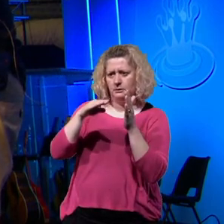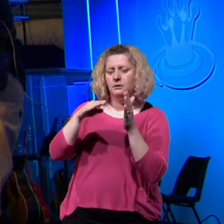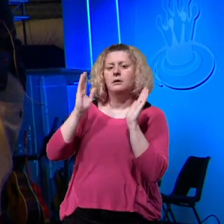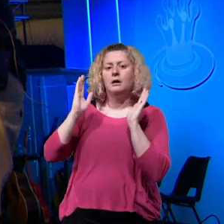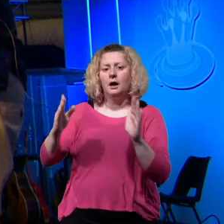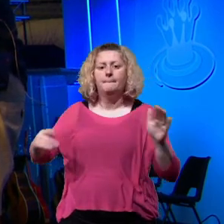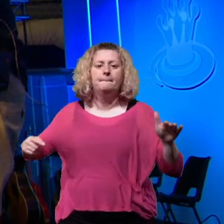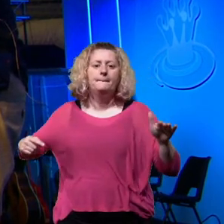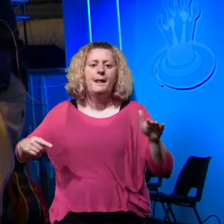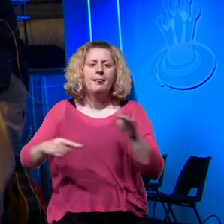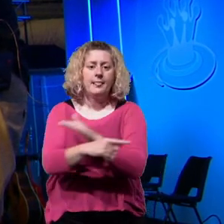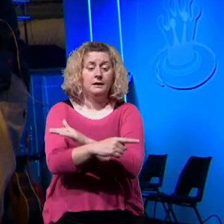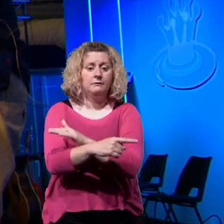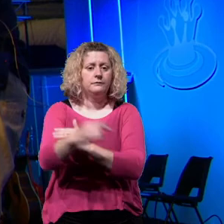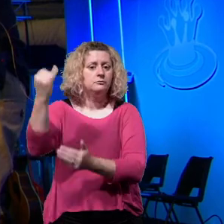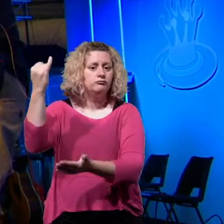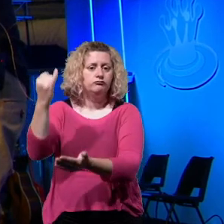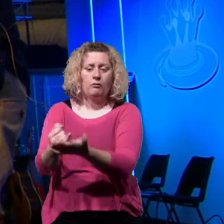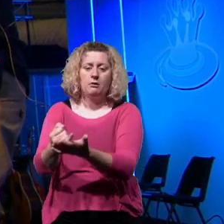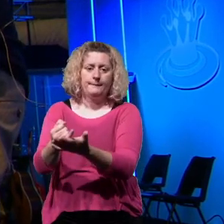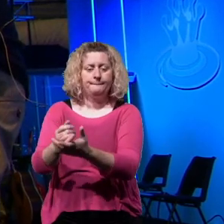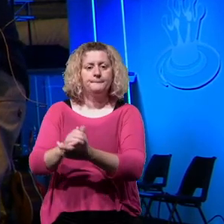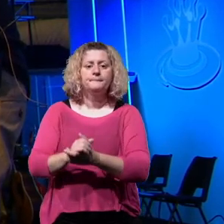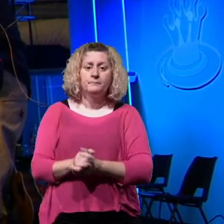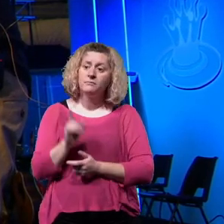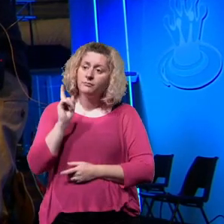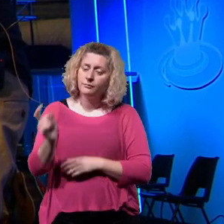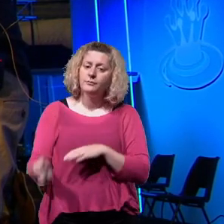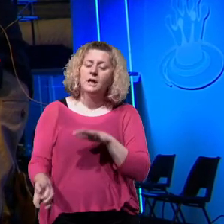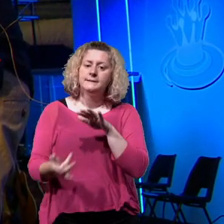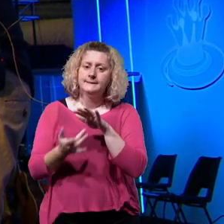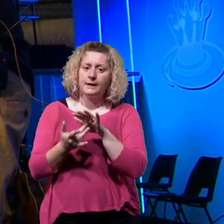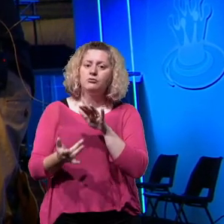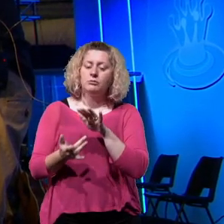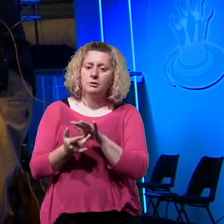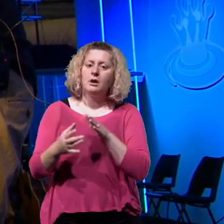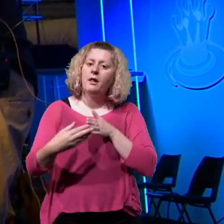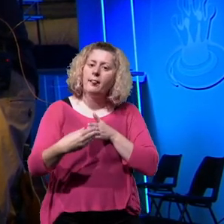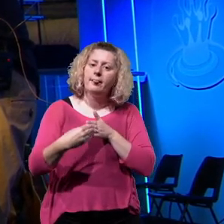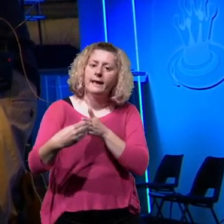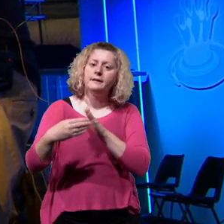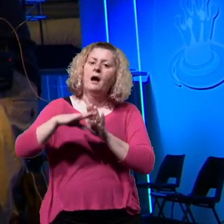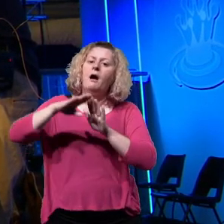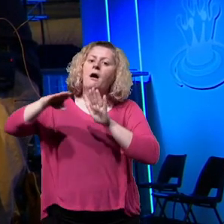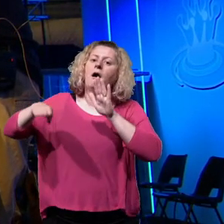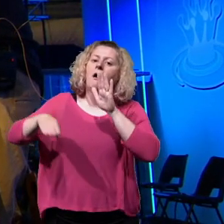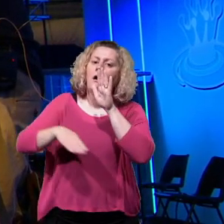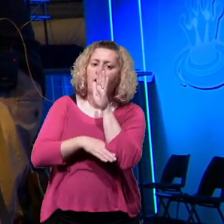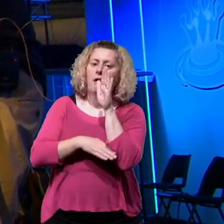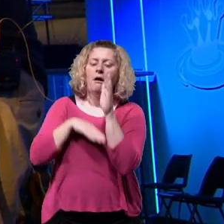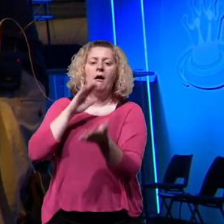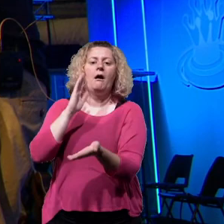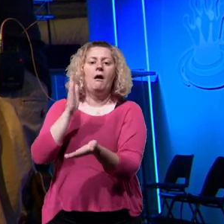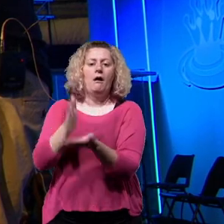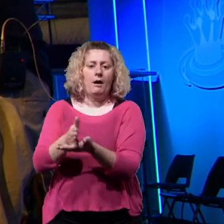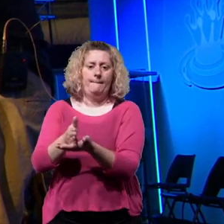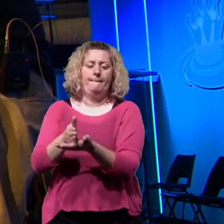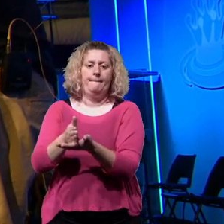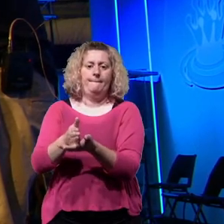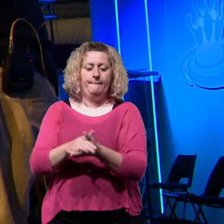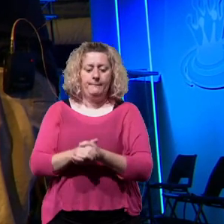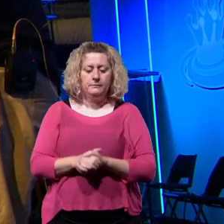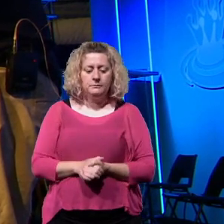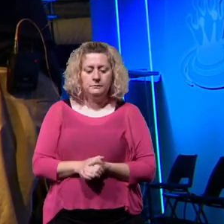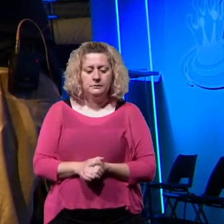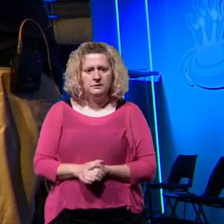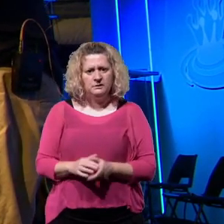Leave. This is absolutely central to Christian leadership. Just leave. I mean, what are you